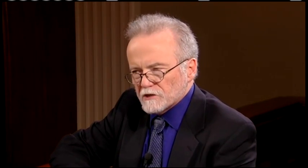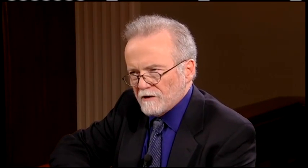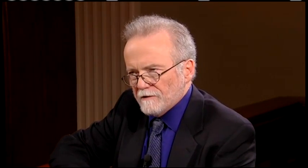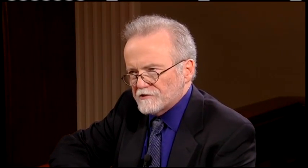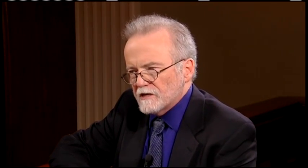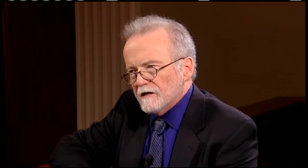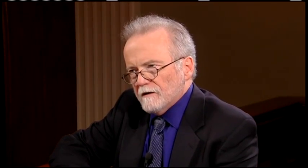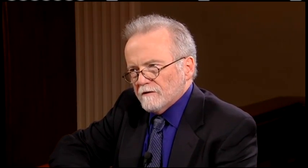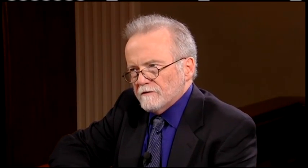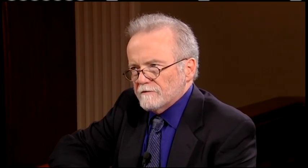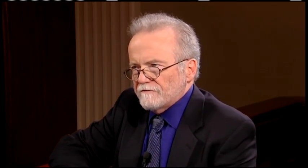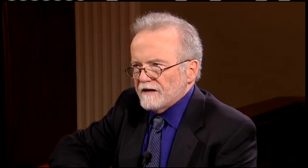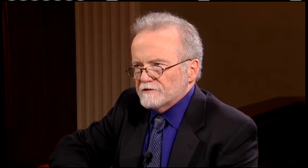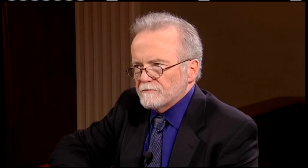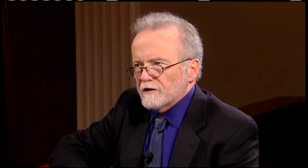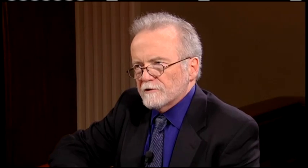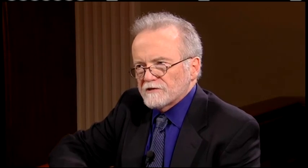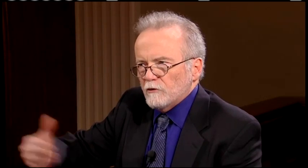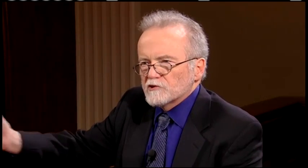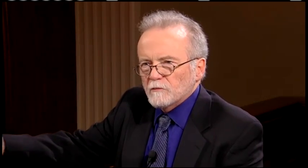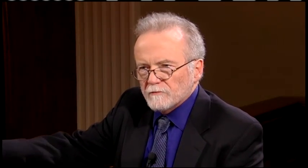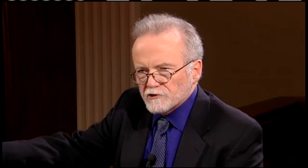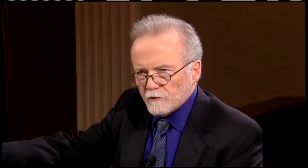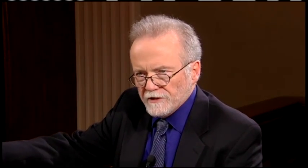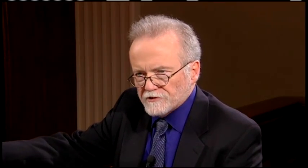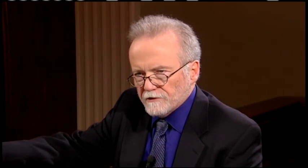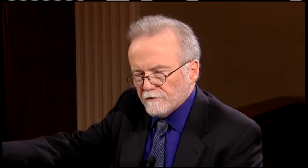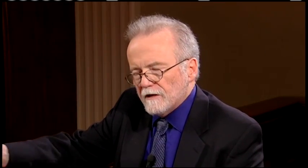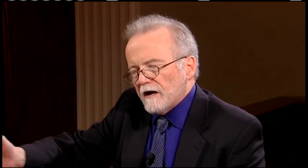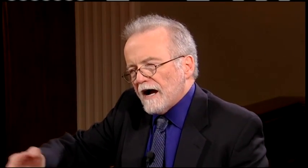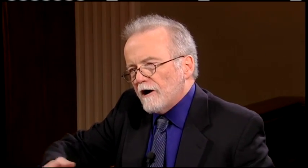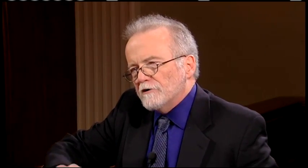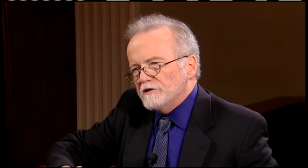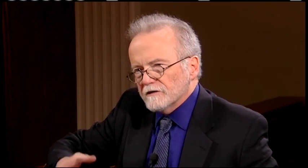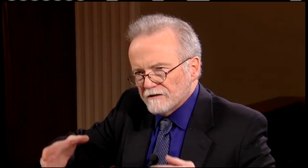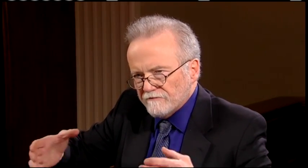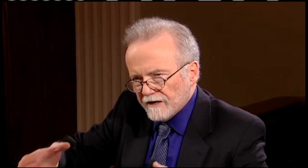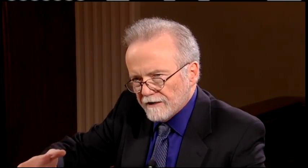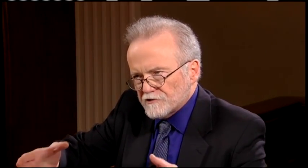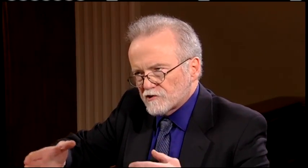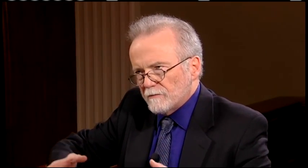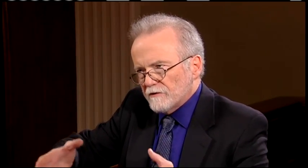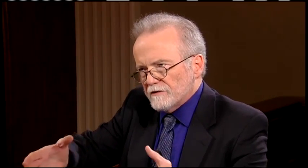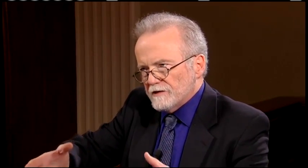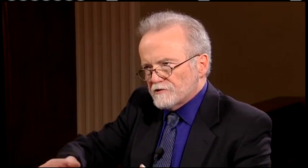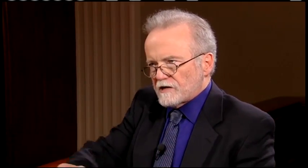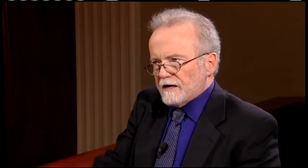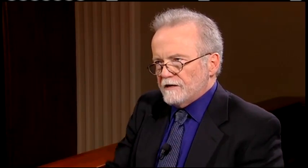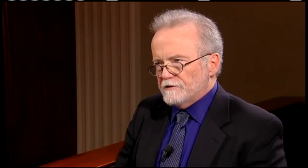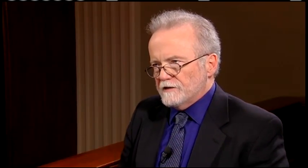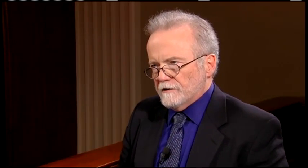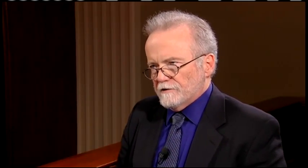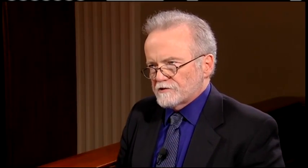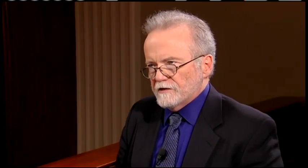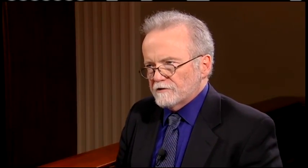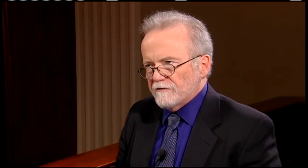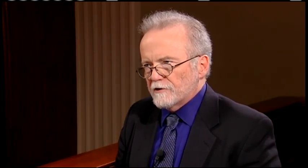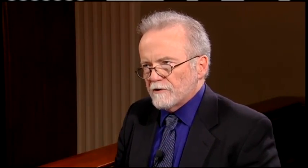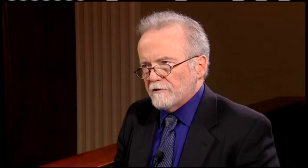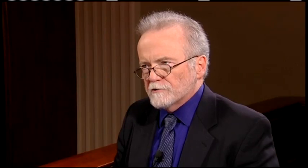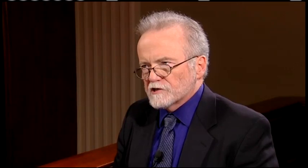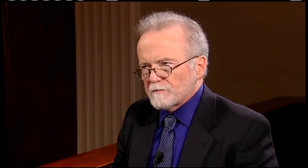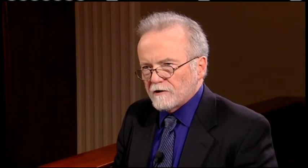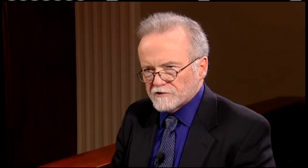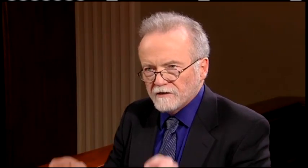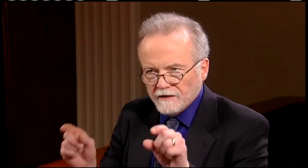a quiet response. The fact of the matter is they hold supermajorities here. How do you advance some of these ideas that